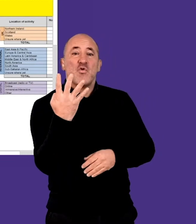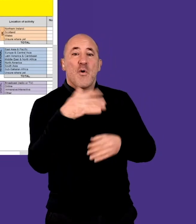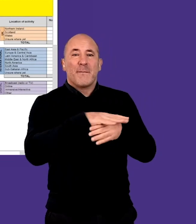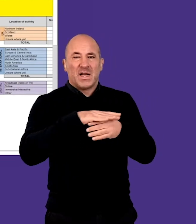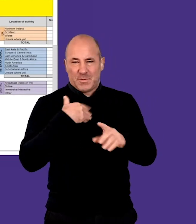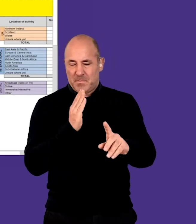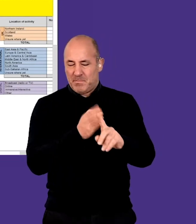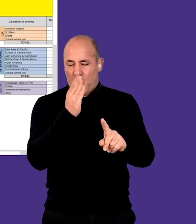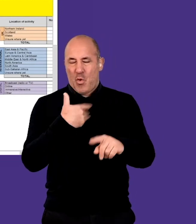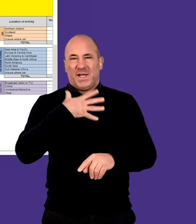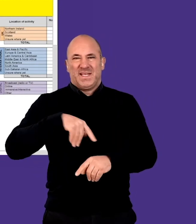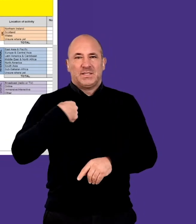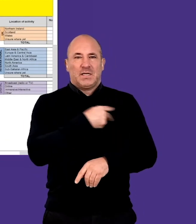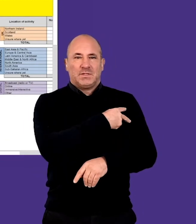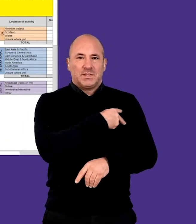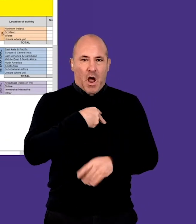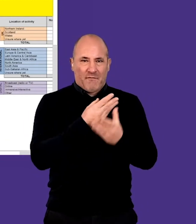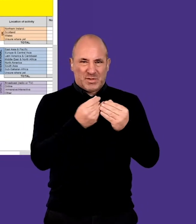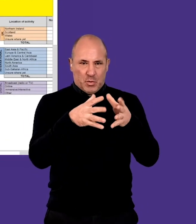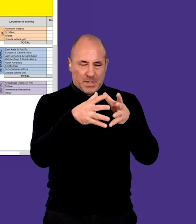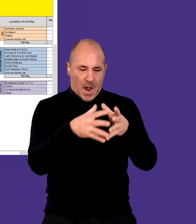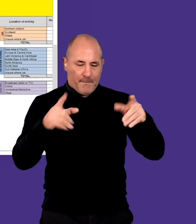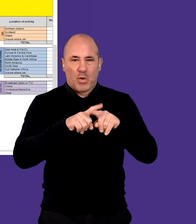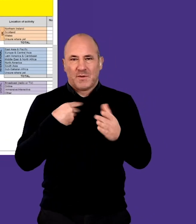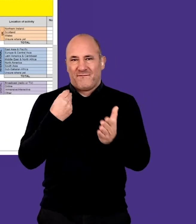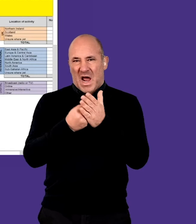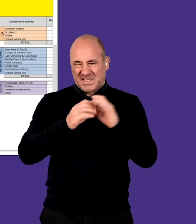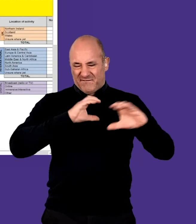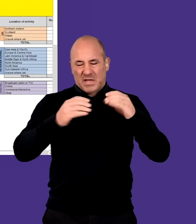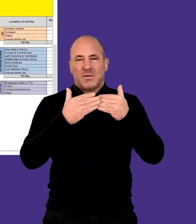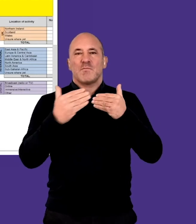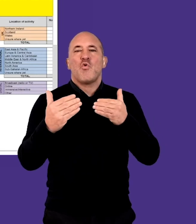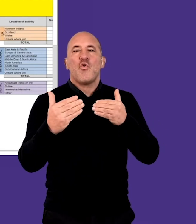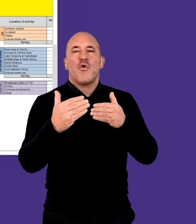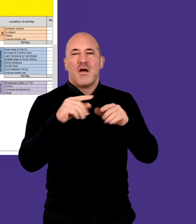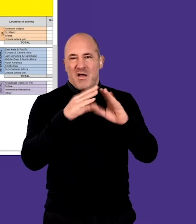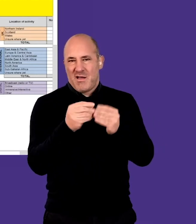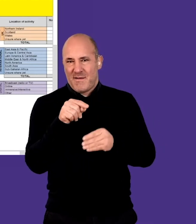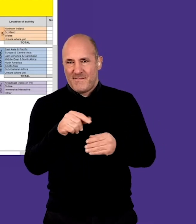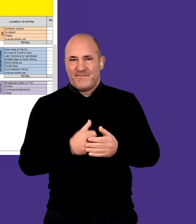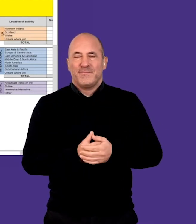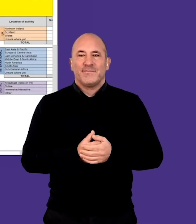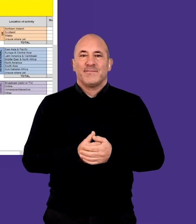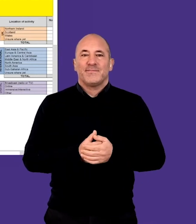are 54 places that we've identified where we want to increase both our staff resources and our financial